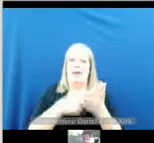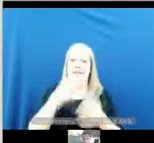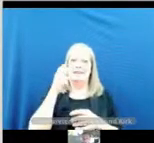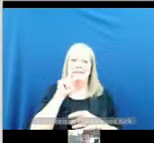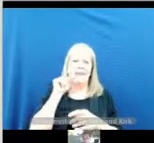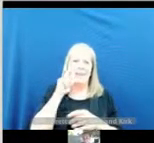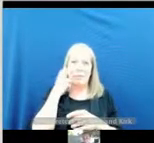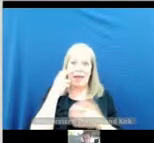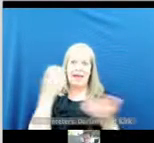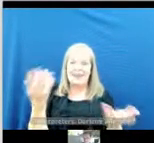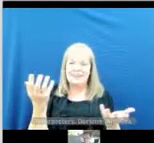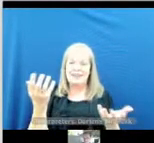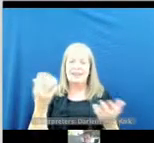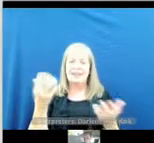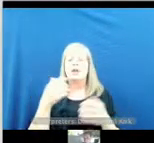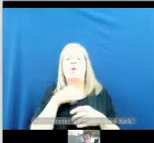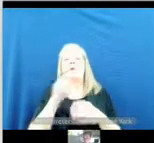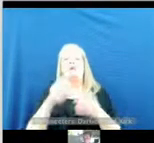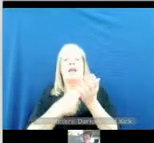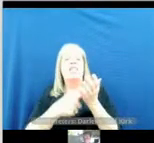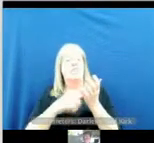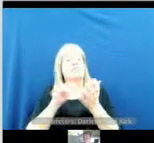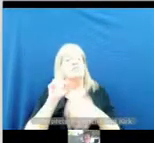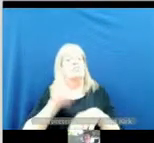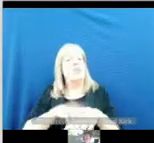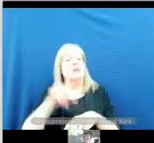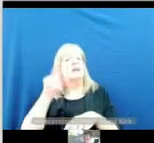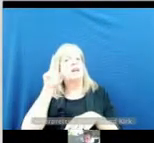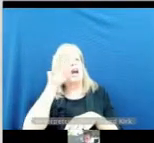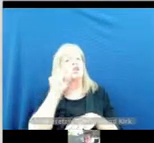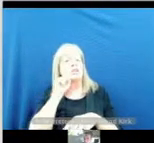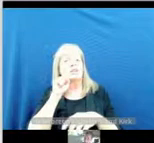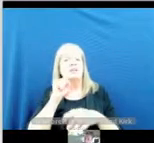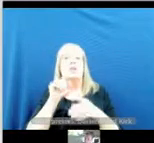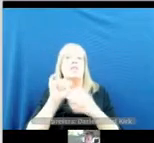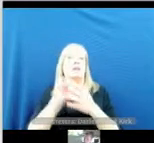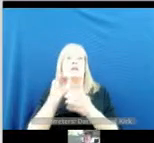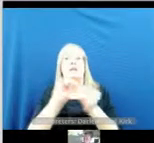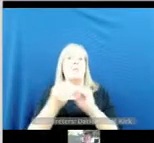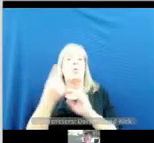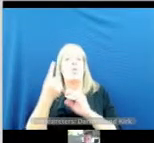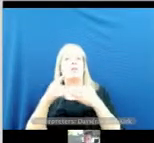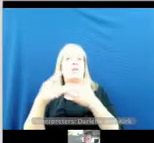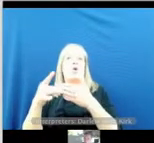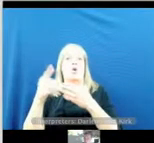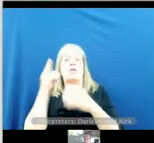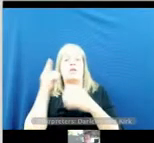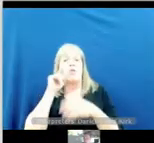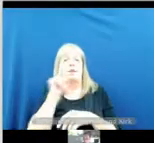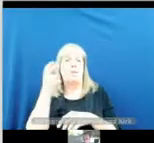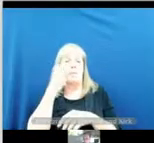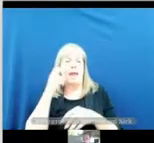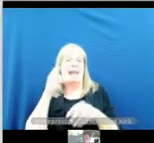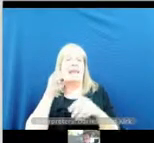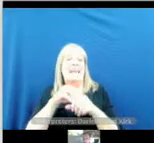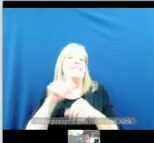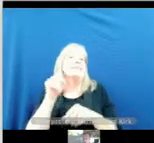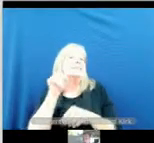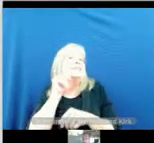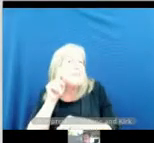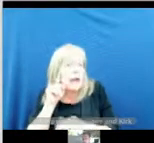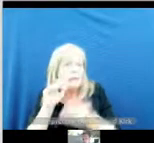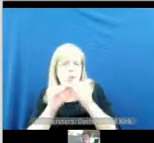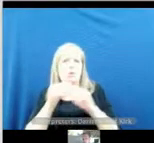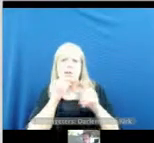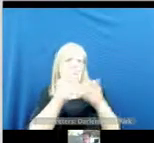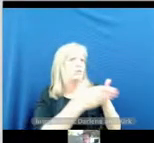that Usher syndrome is the leading cause of deafblindness in the deaf community, not in the general population, but within the deaf community. And so